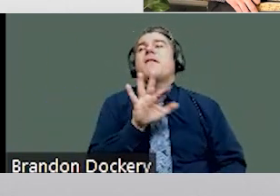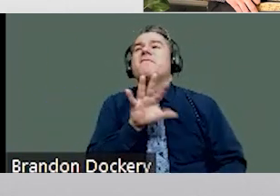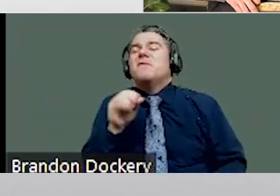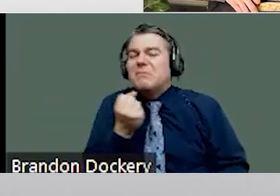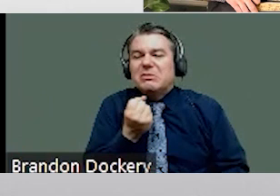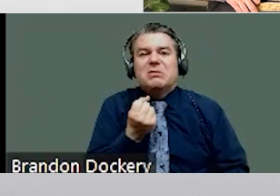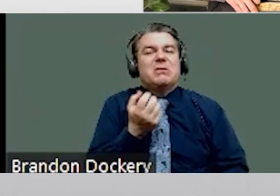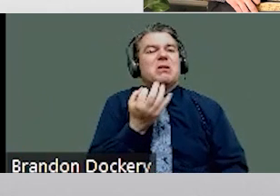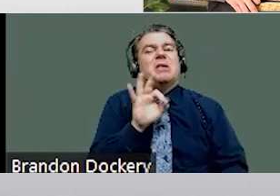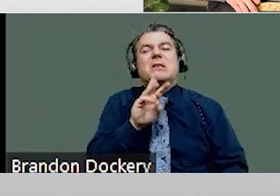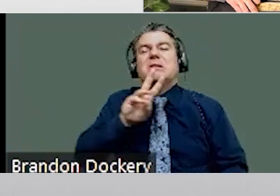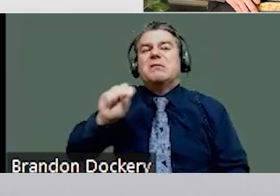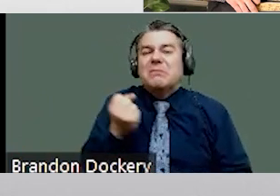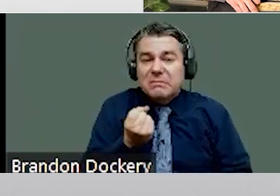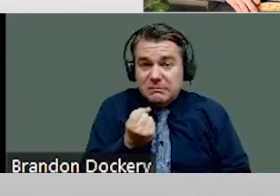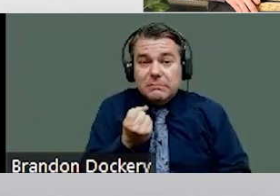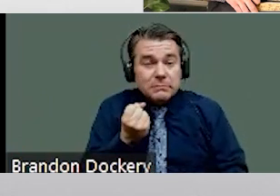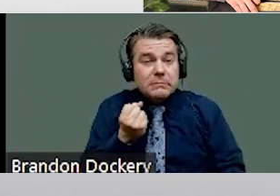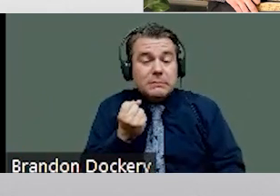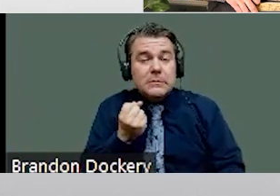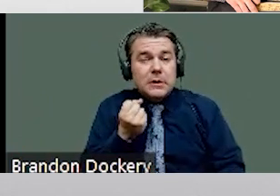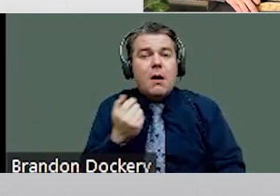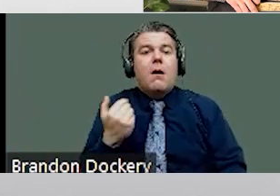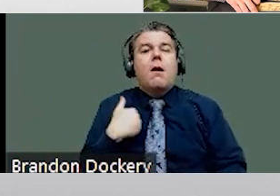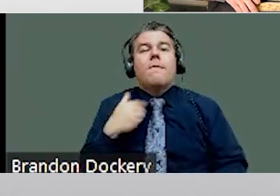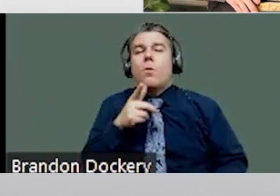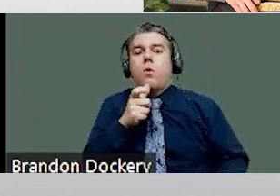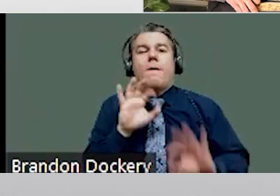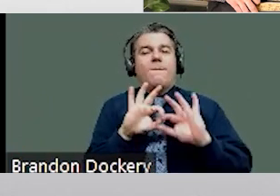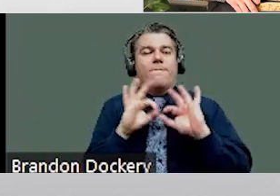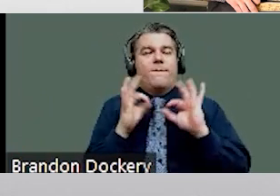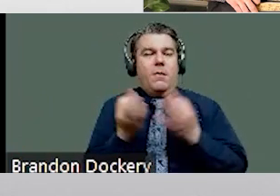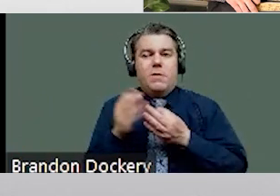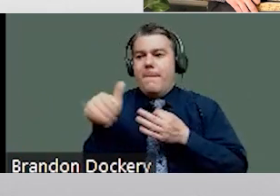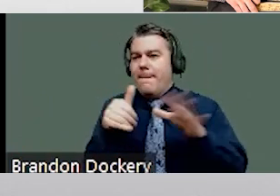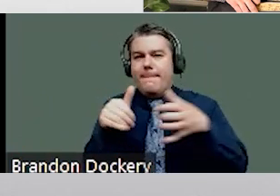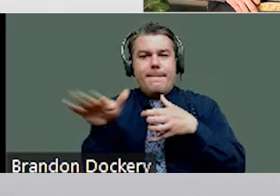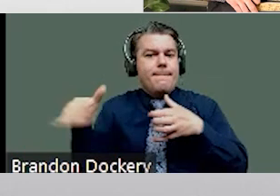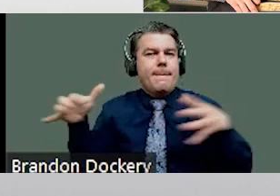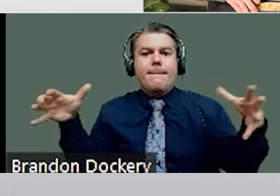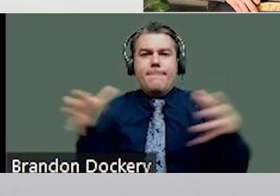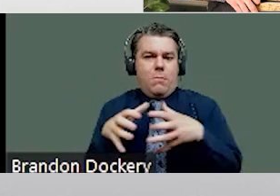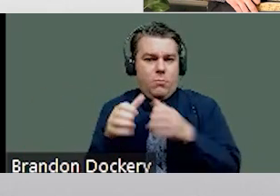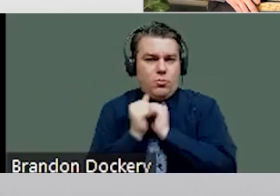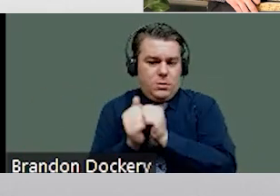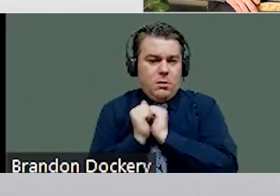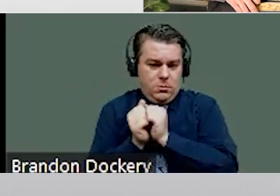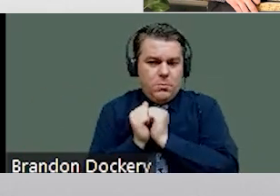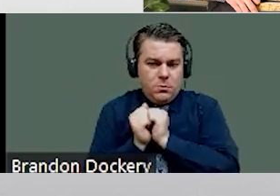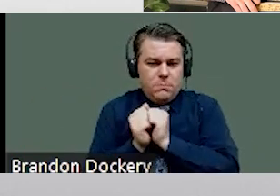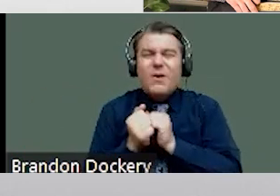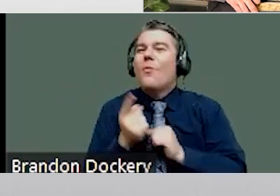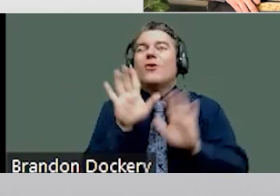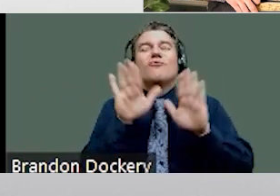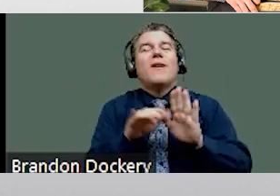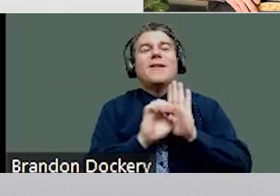50s, early 60s, there are families who get together. There's a great example that I give in the